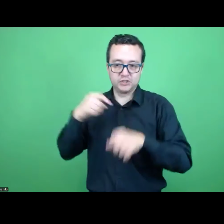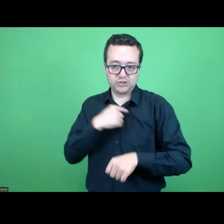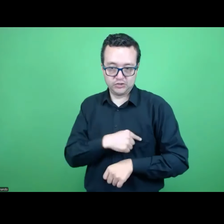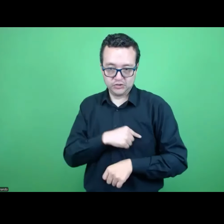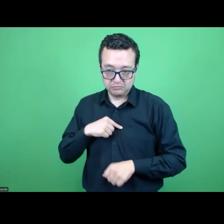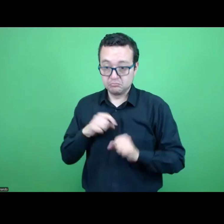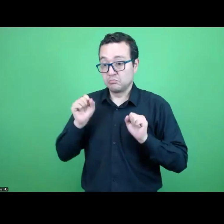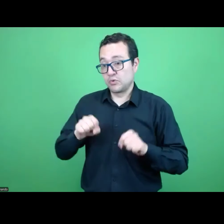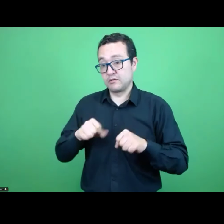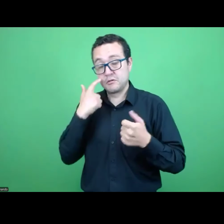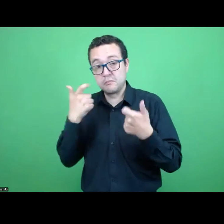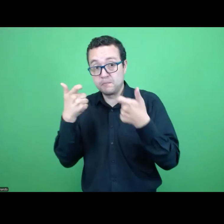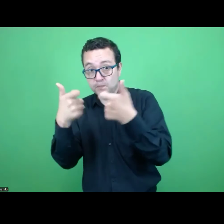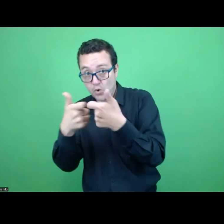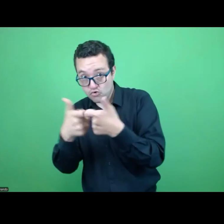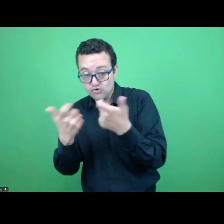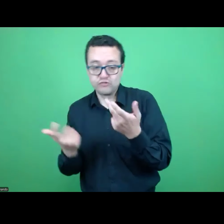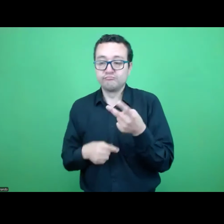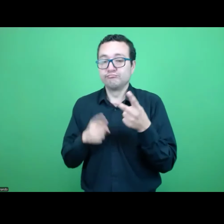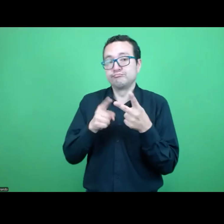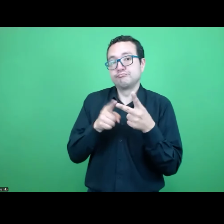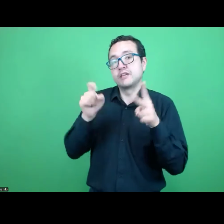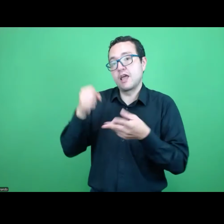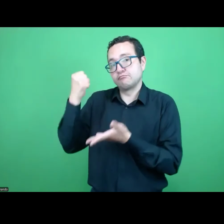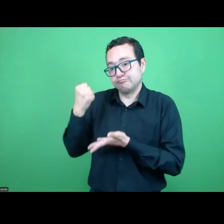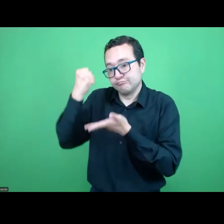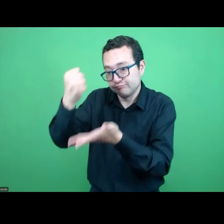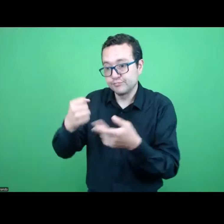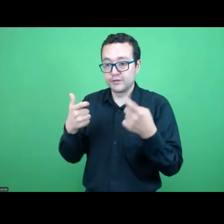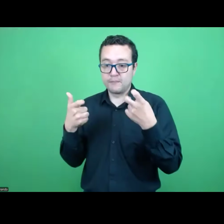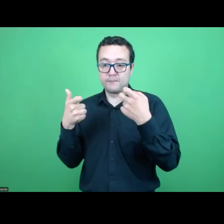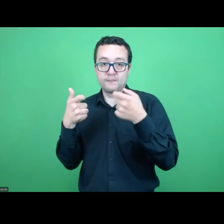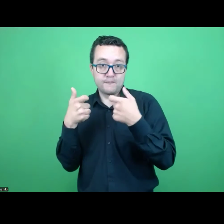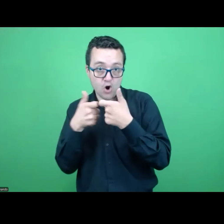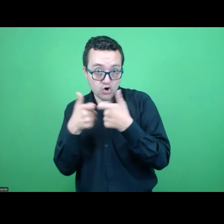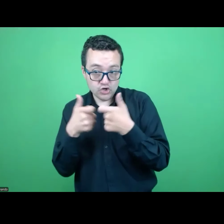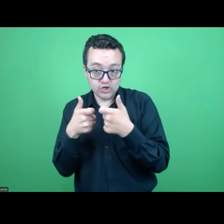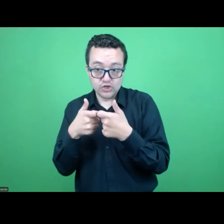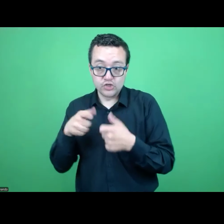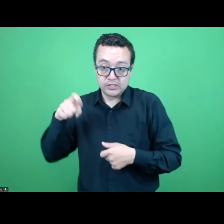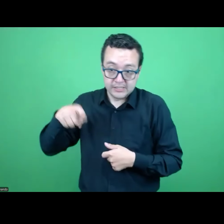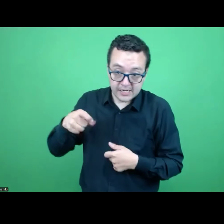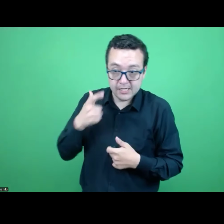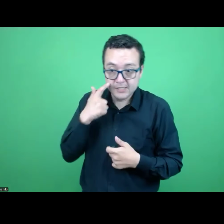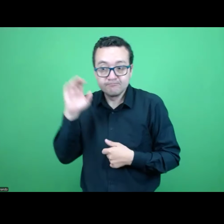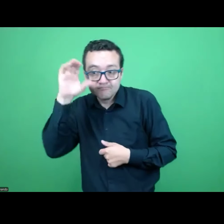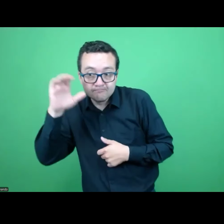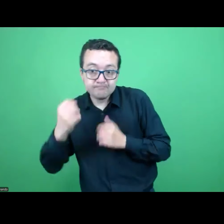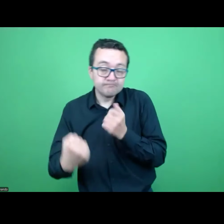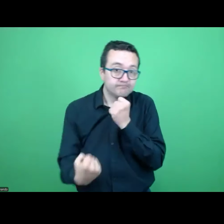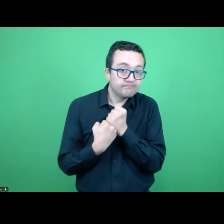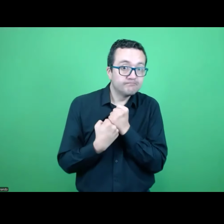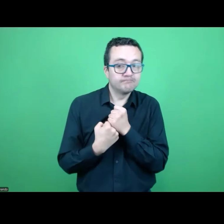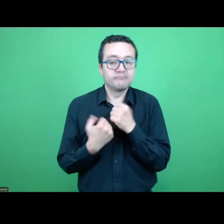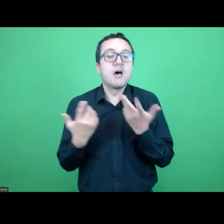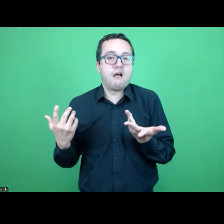funding partner to implement the commitment. So I hope this